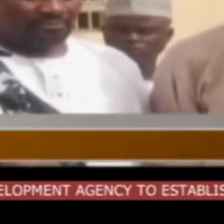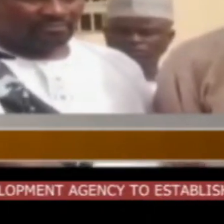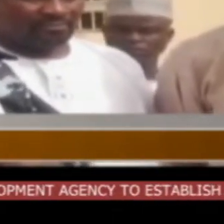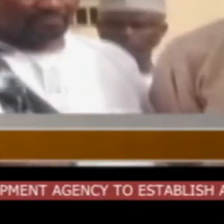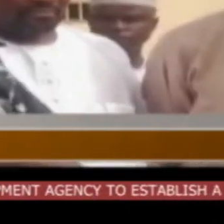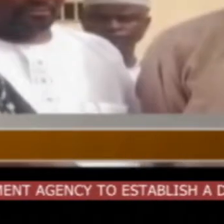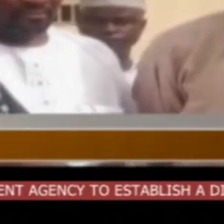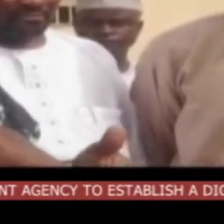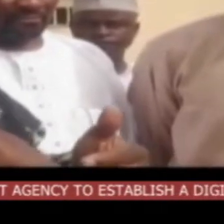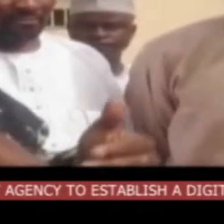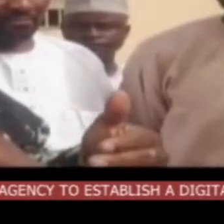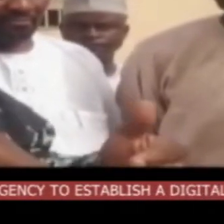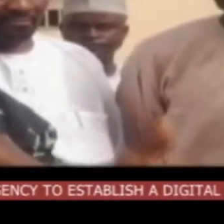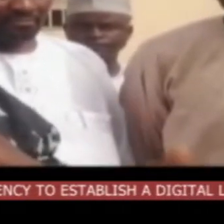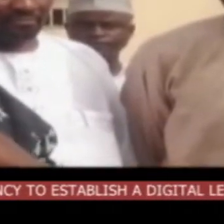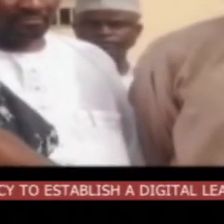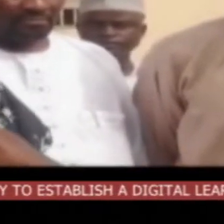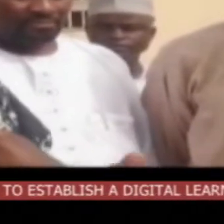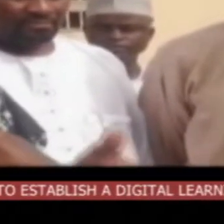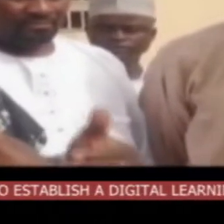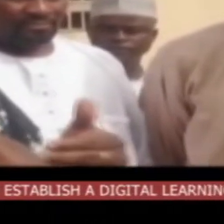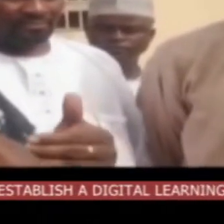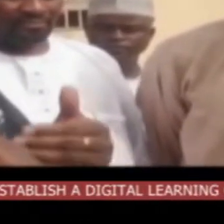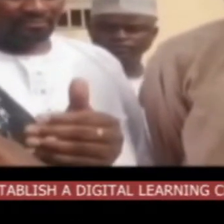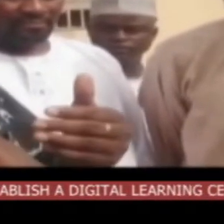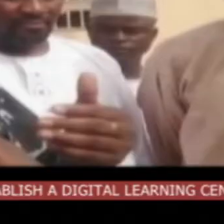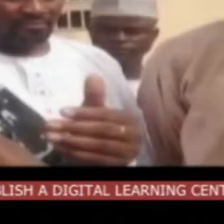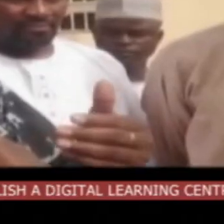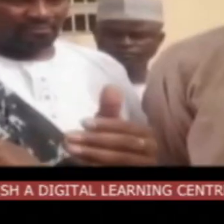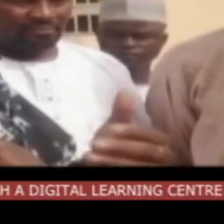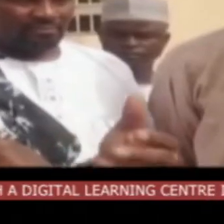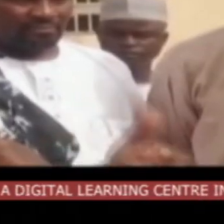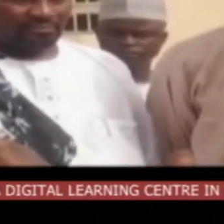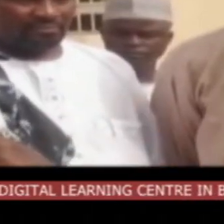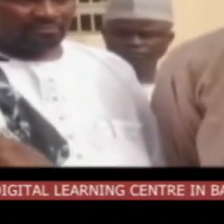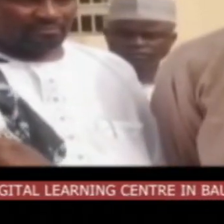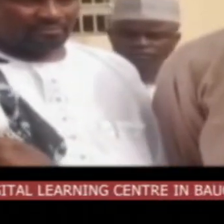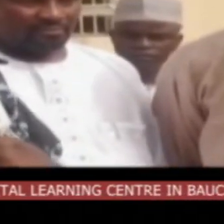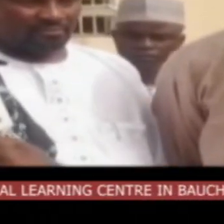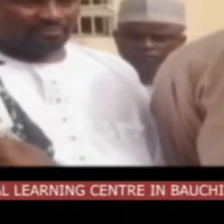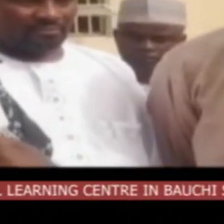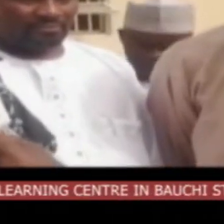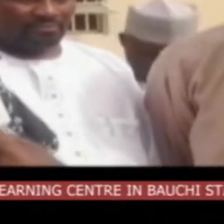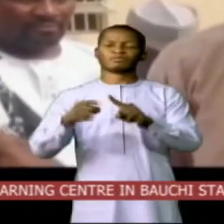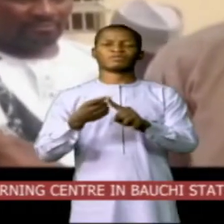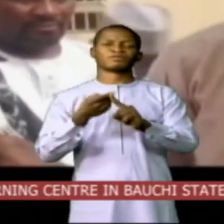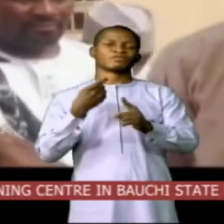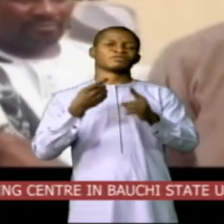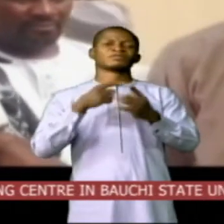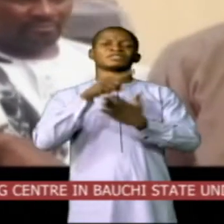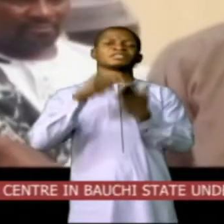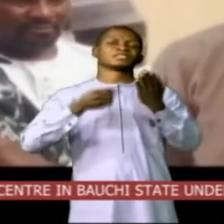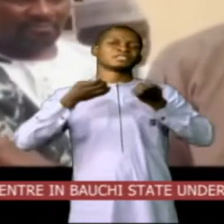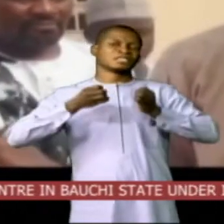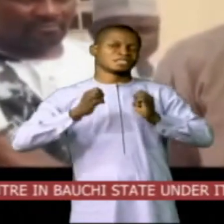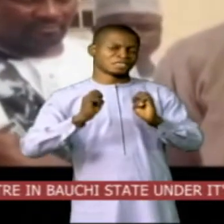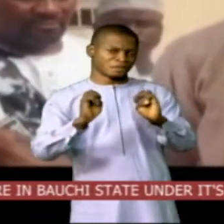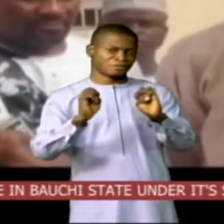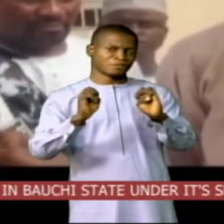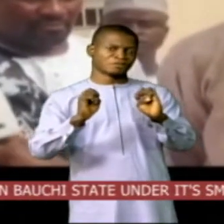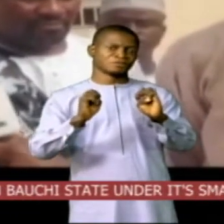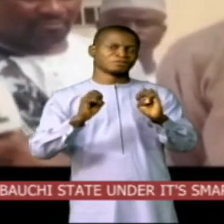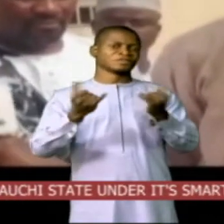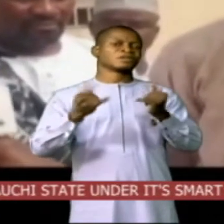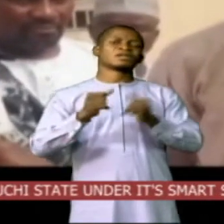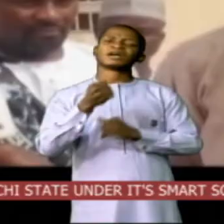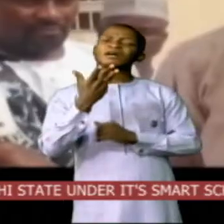with time, new developments may arise coming from these efforts, and then we'll keep you posted. Okay. How many